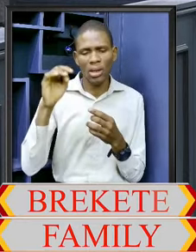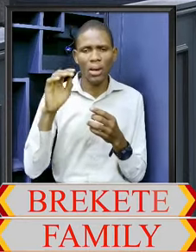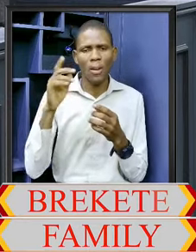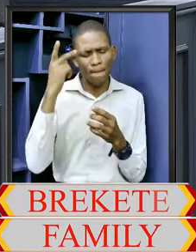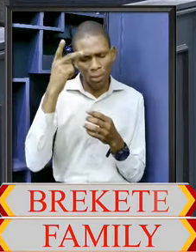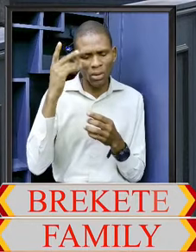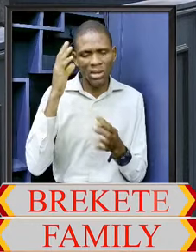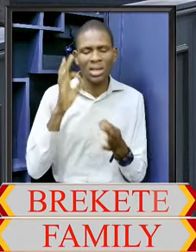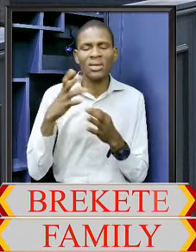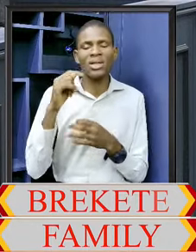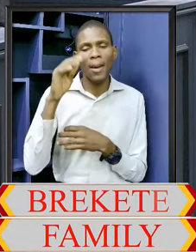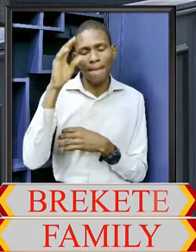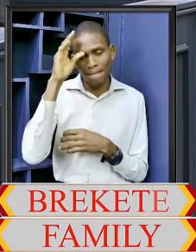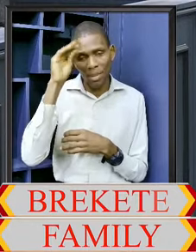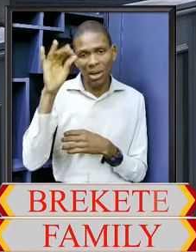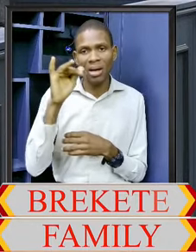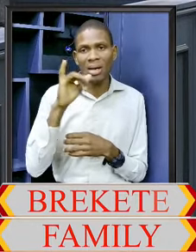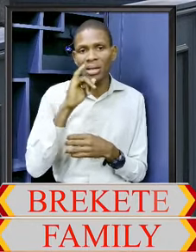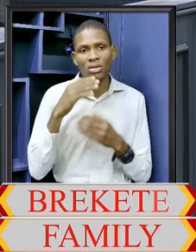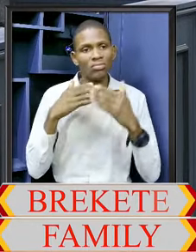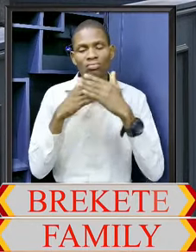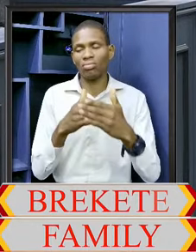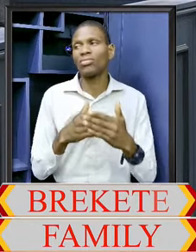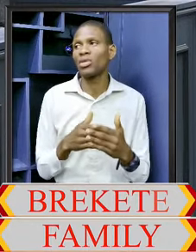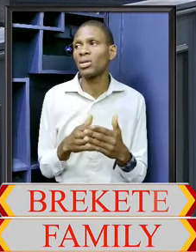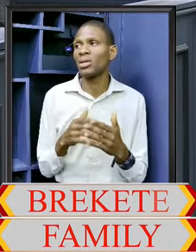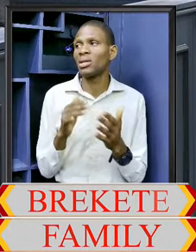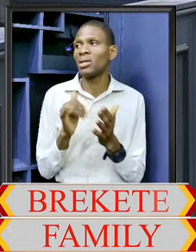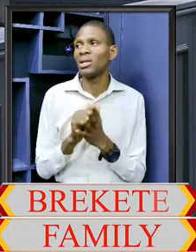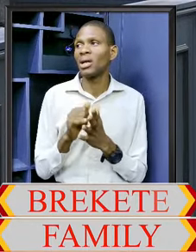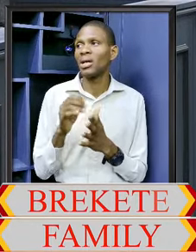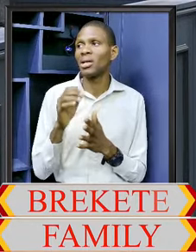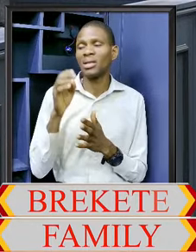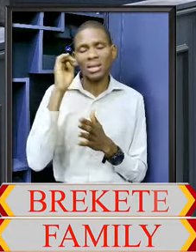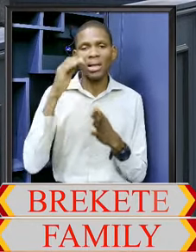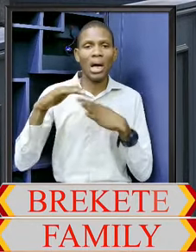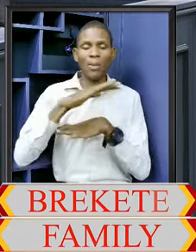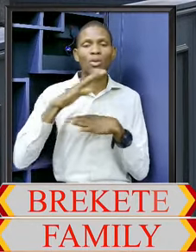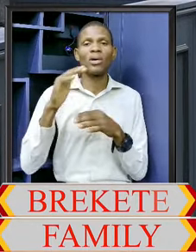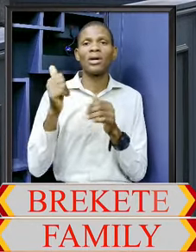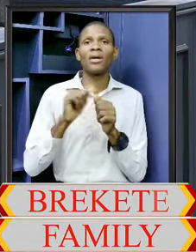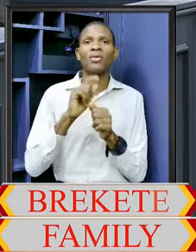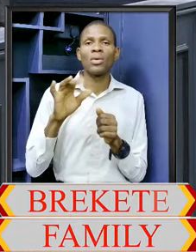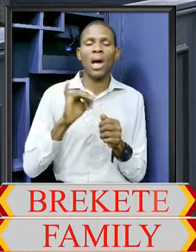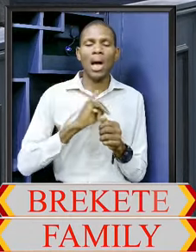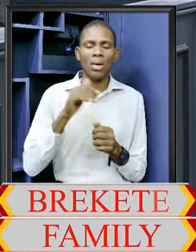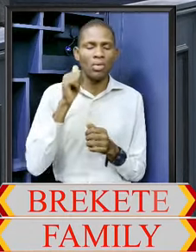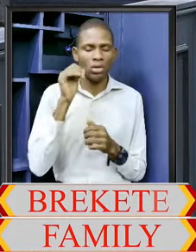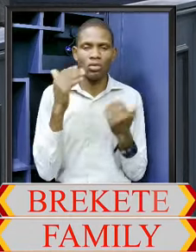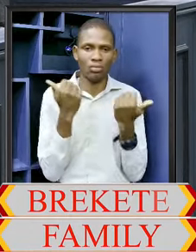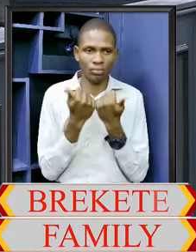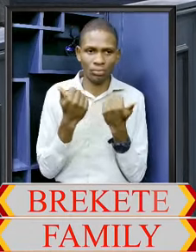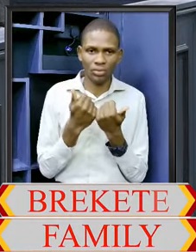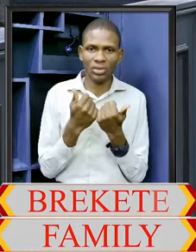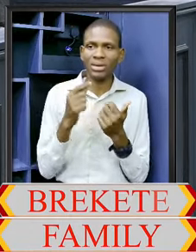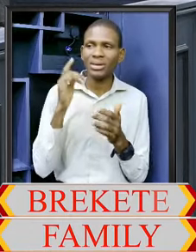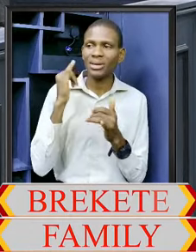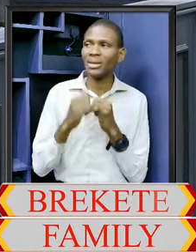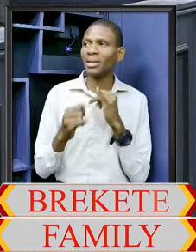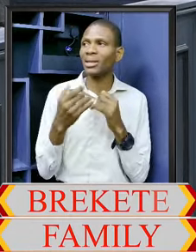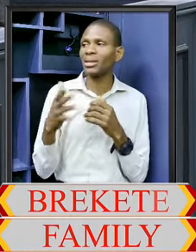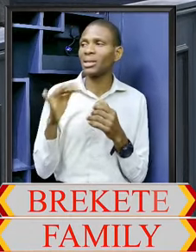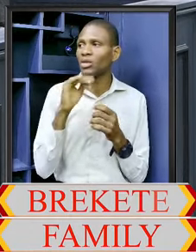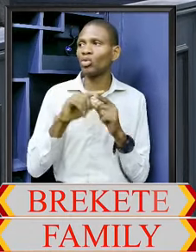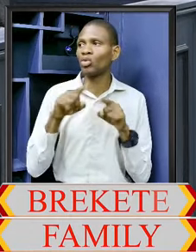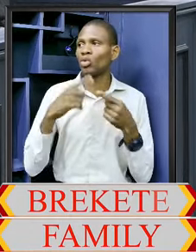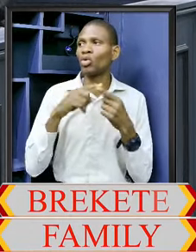if the man is grandstanding, that is among above everybody, I'm not fighting. The last thing I would do is to go